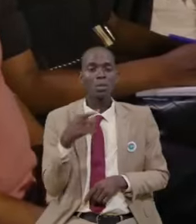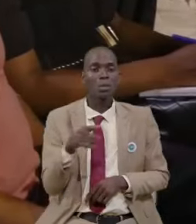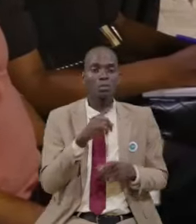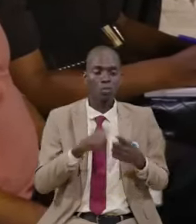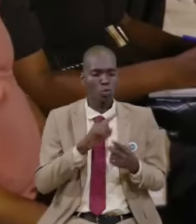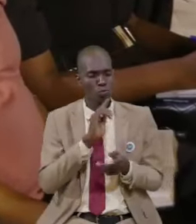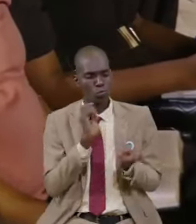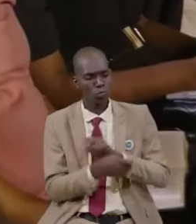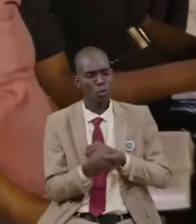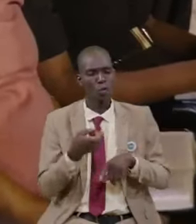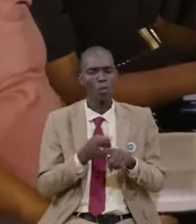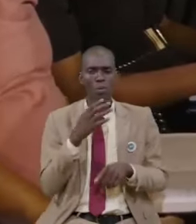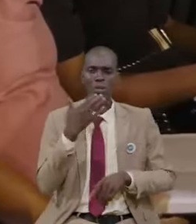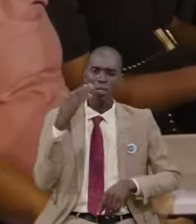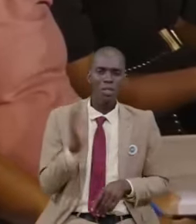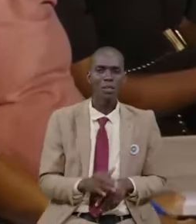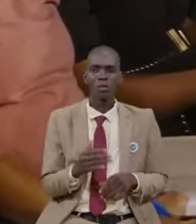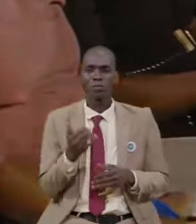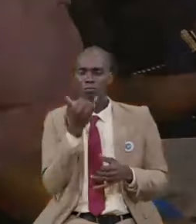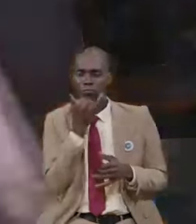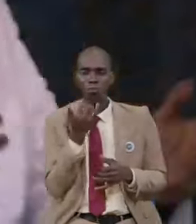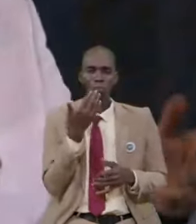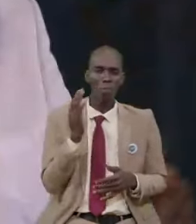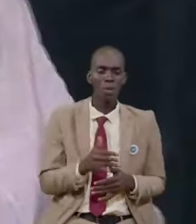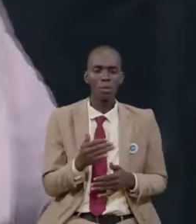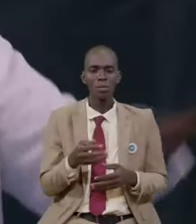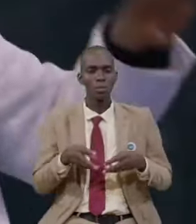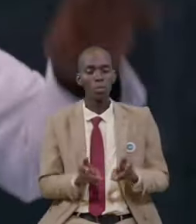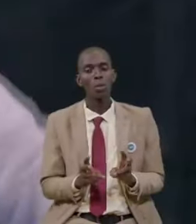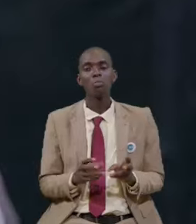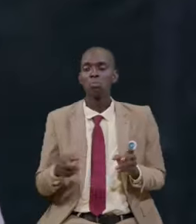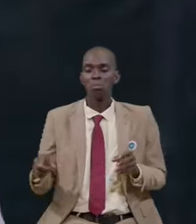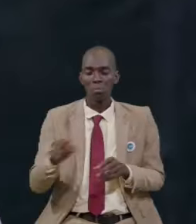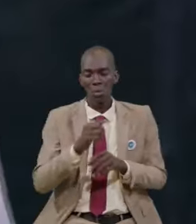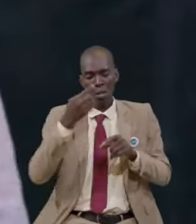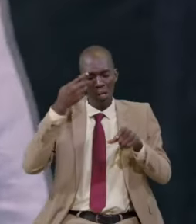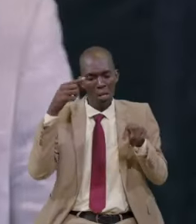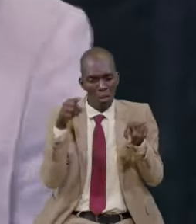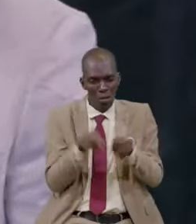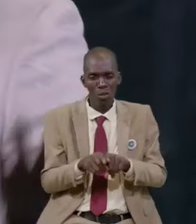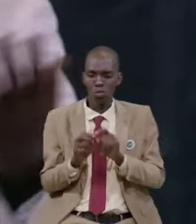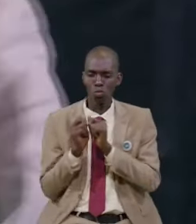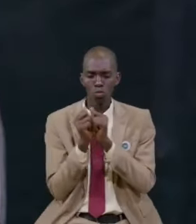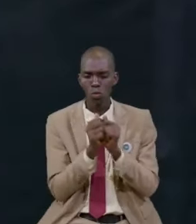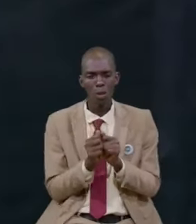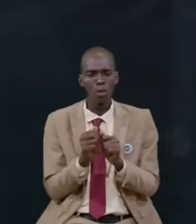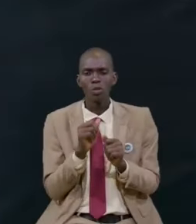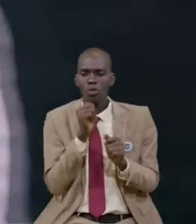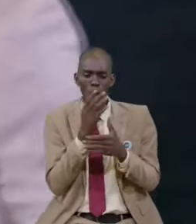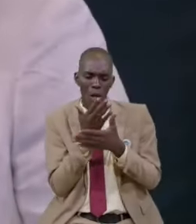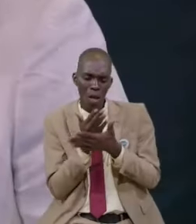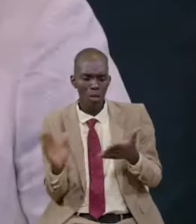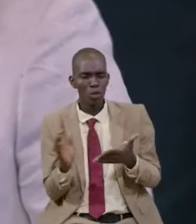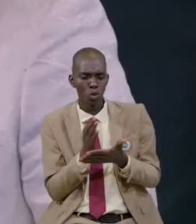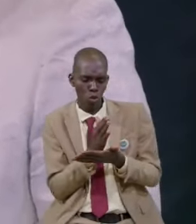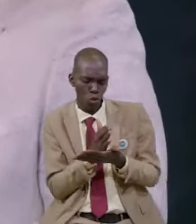accord. No dissenting voice. And nobody said, no, I don't want to do that. All I want to do is have this and